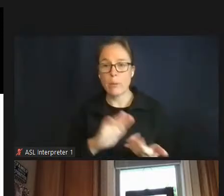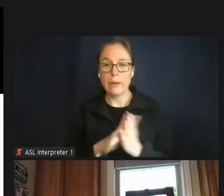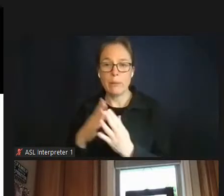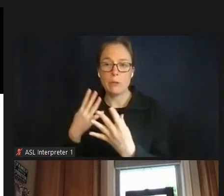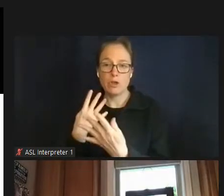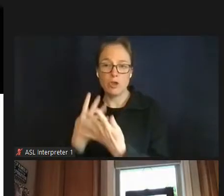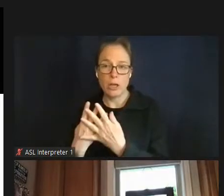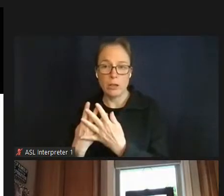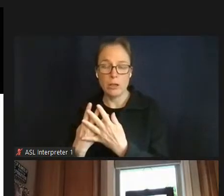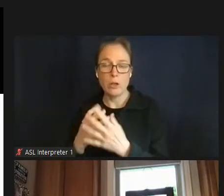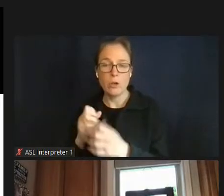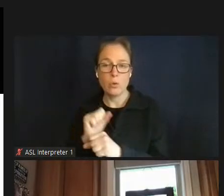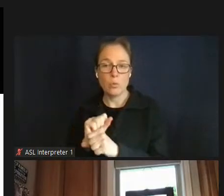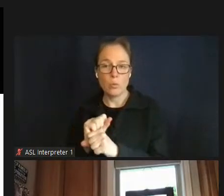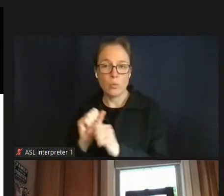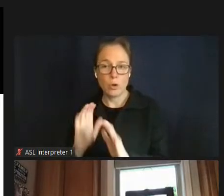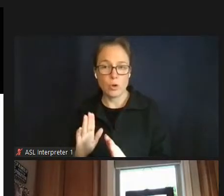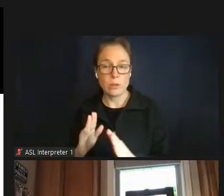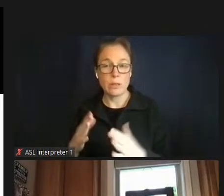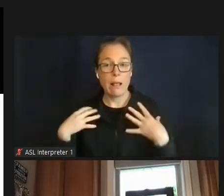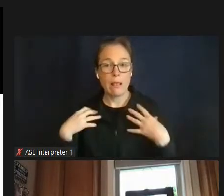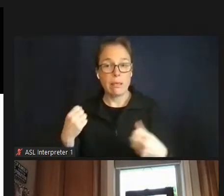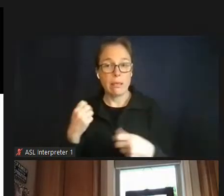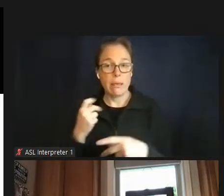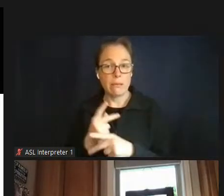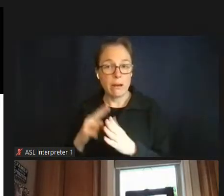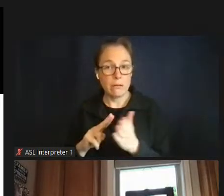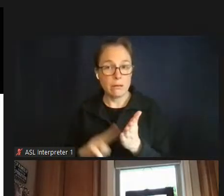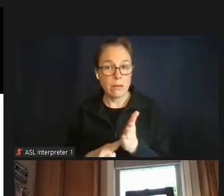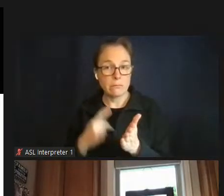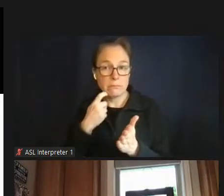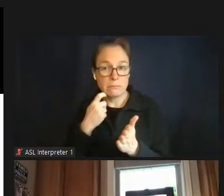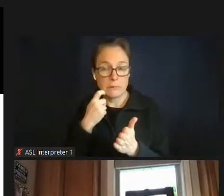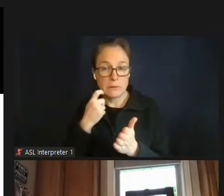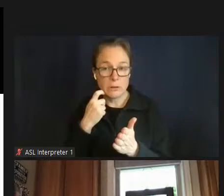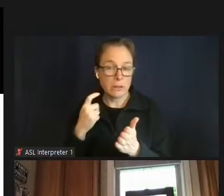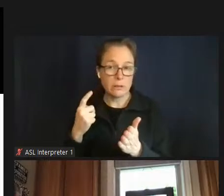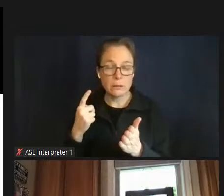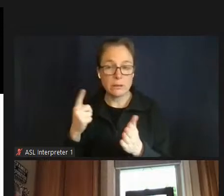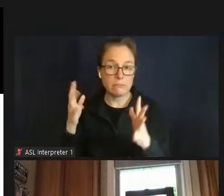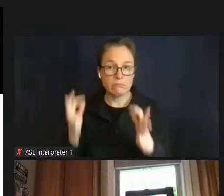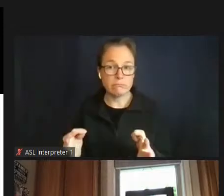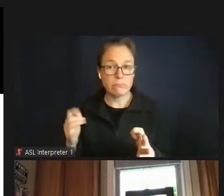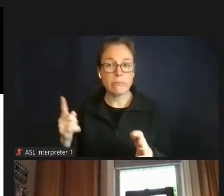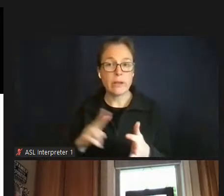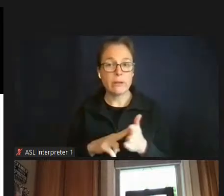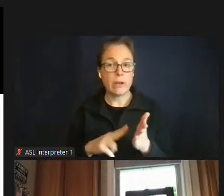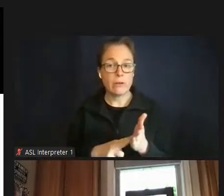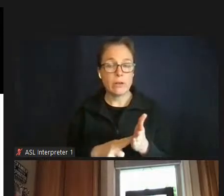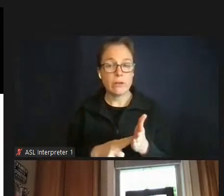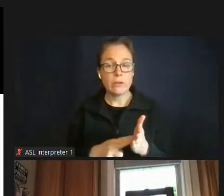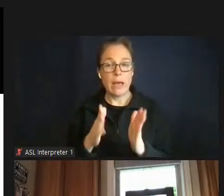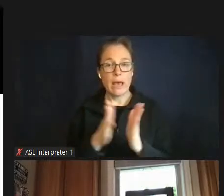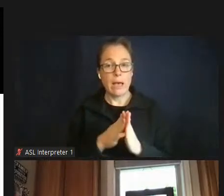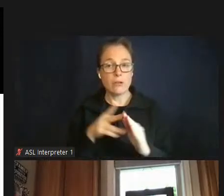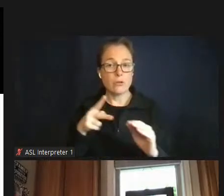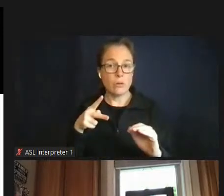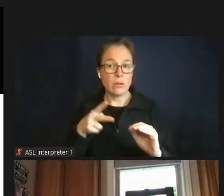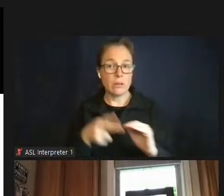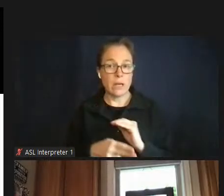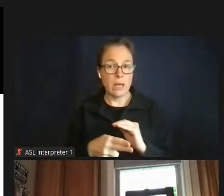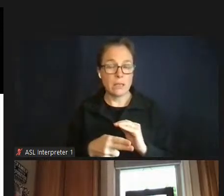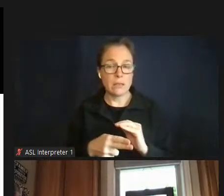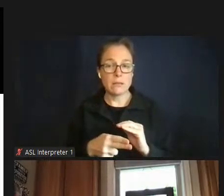The new jail healthcare contract is just being finalized after the contractor requested to terminate the current contract in January of this